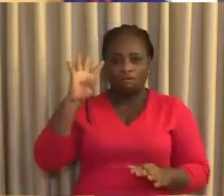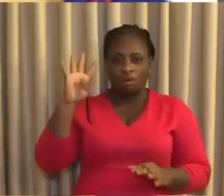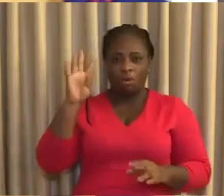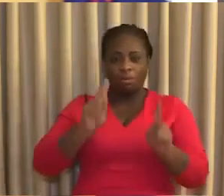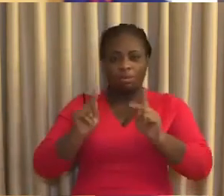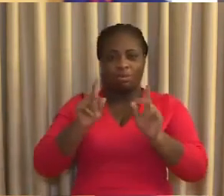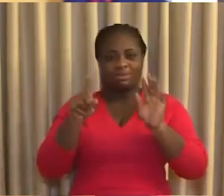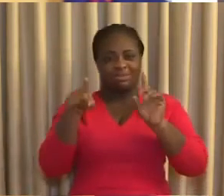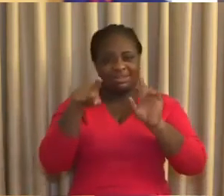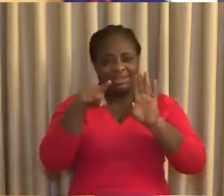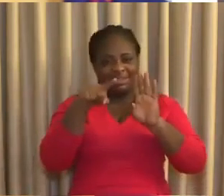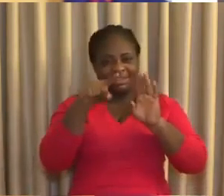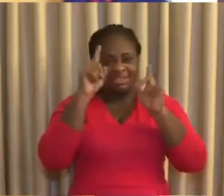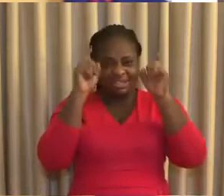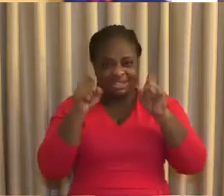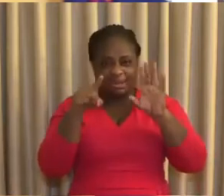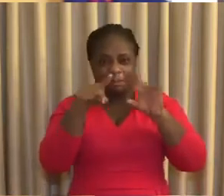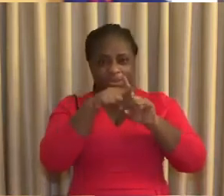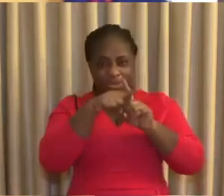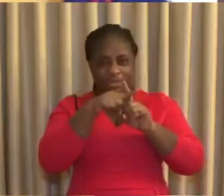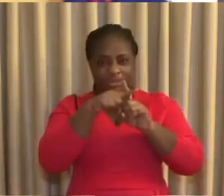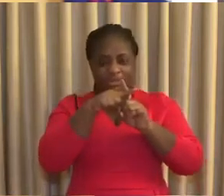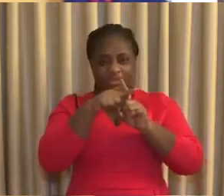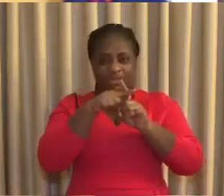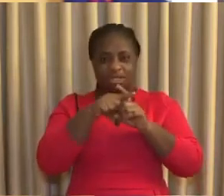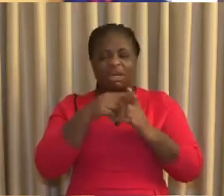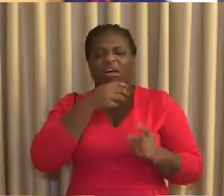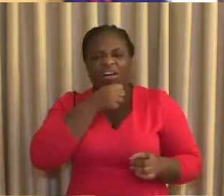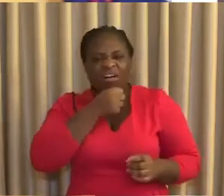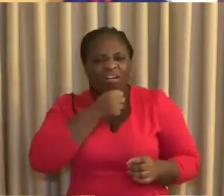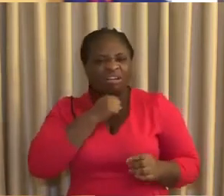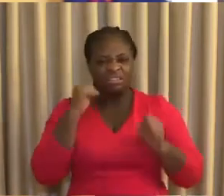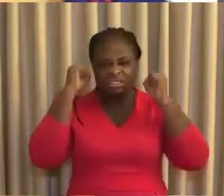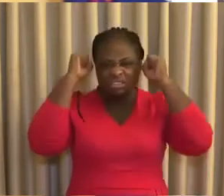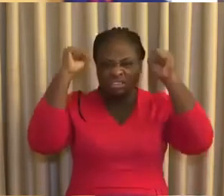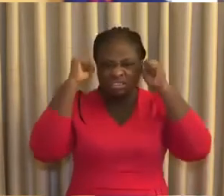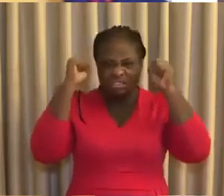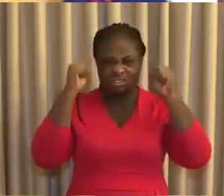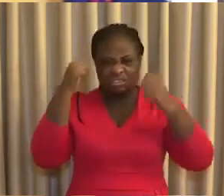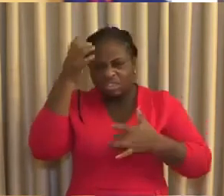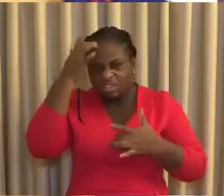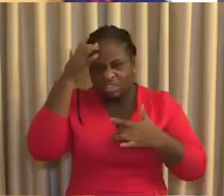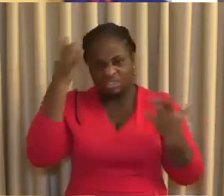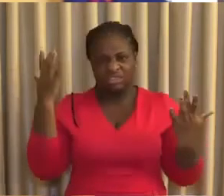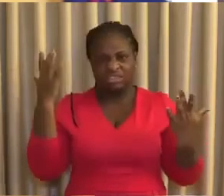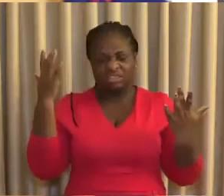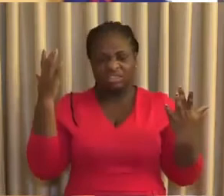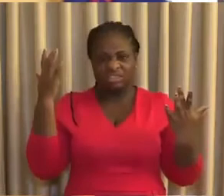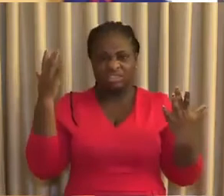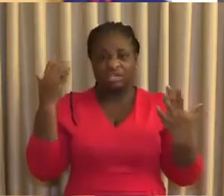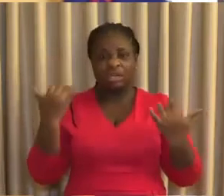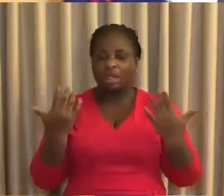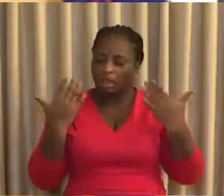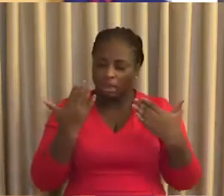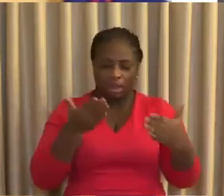tested positive for the virus but were aged and had other serious underlying medical conditions have lost